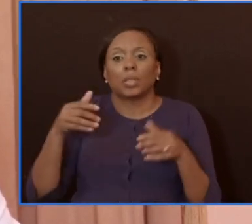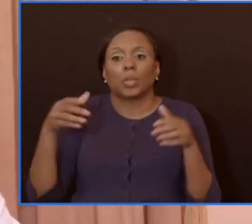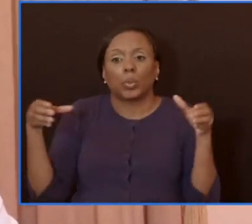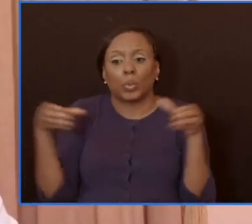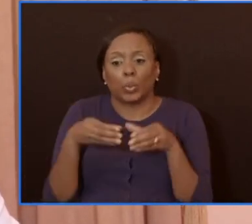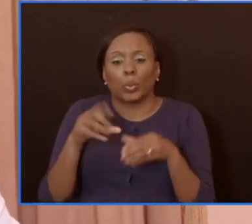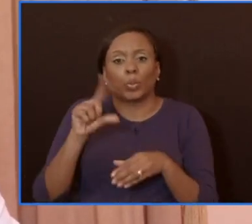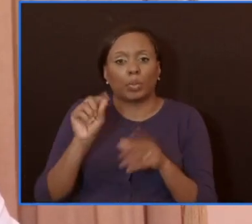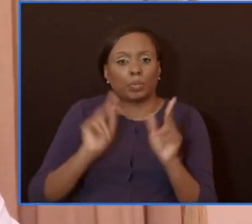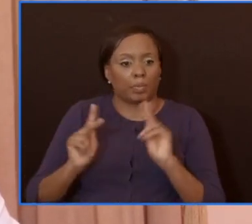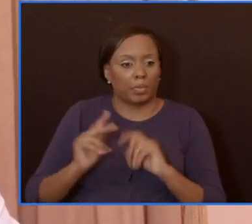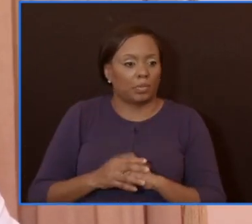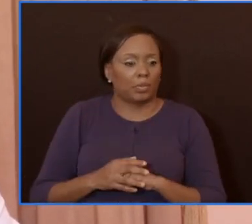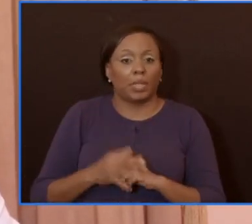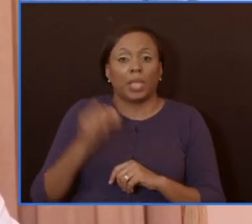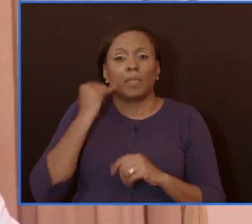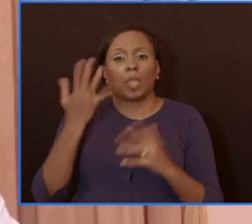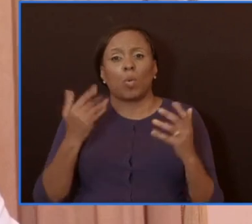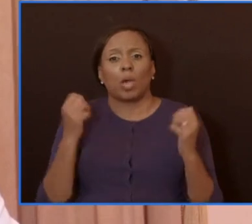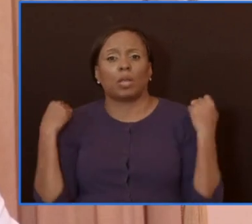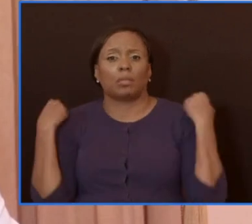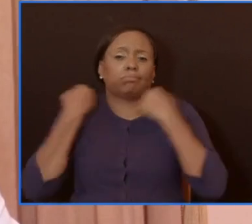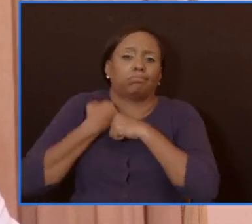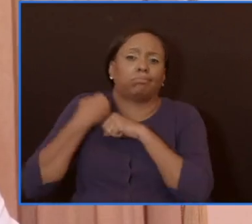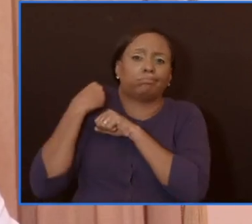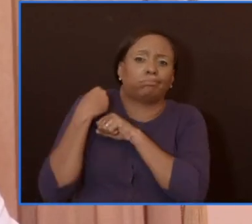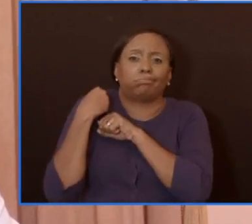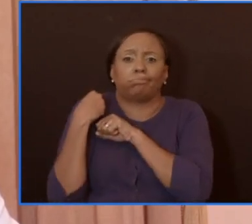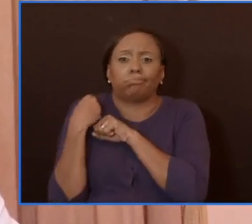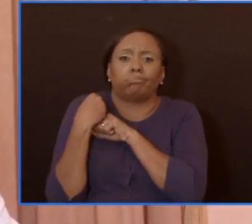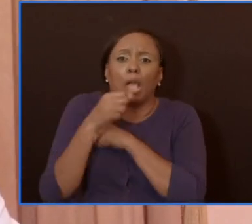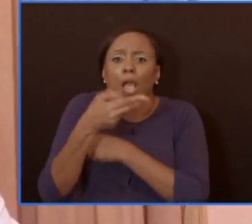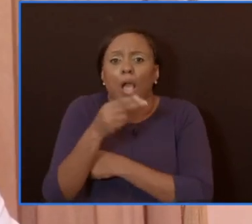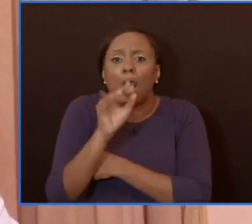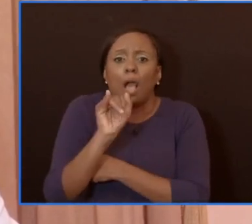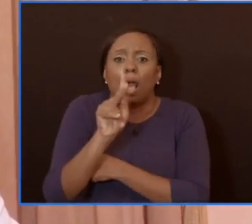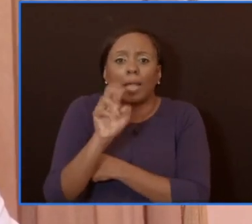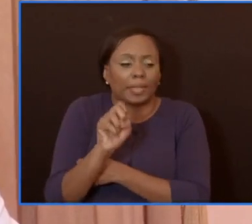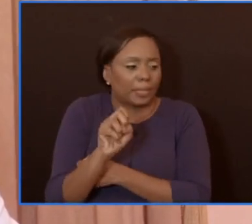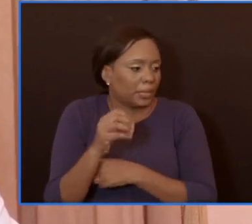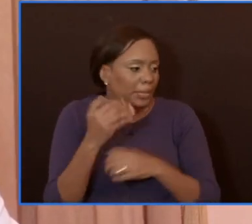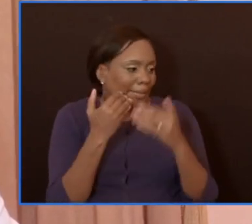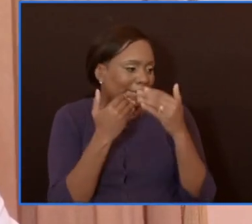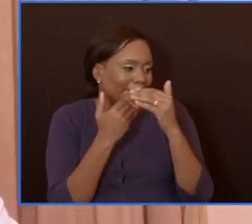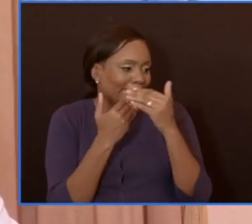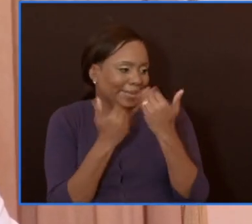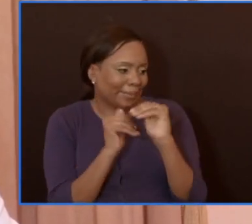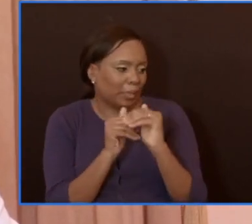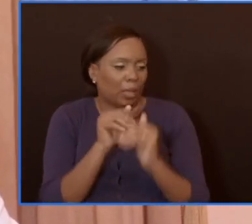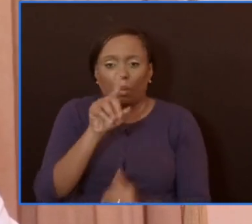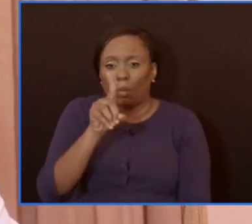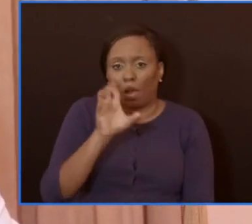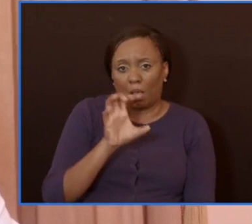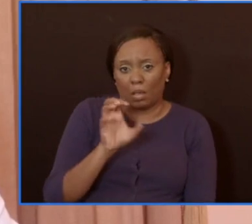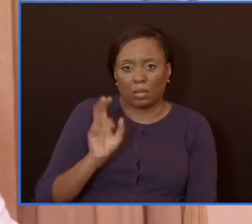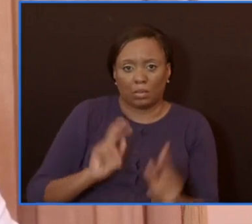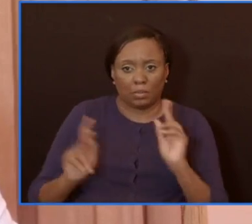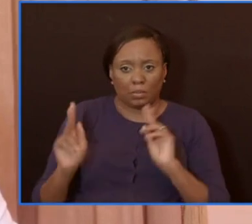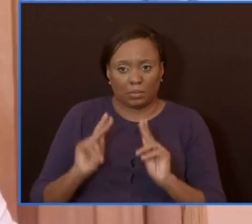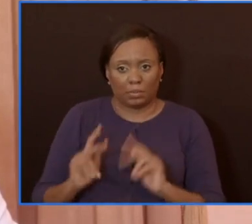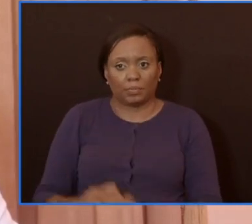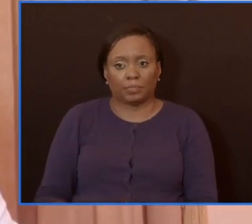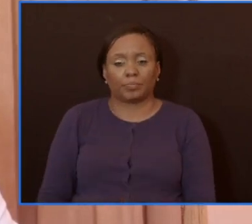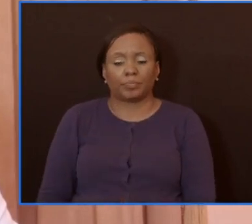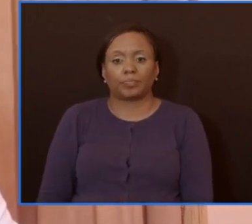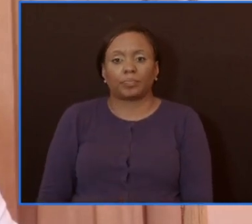no socializing before or after the hike, and we would prefer that hikes go off in groups of only 100 persons. So if you